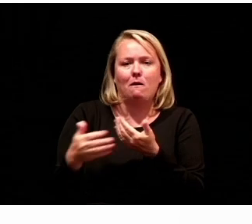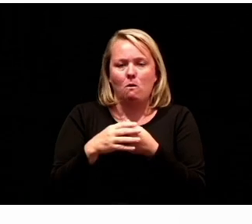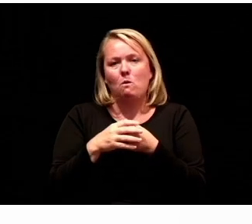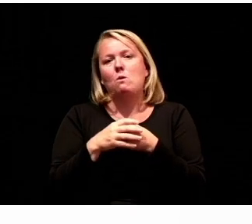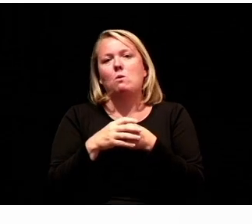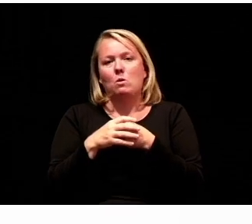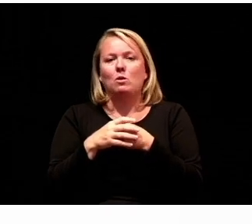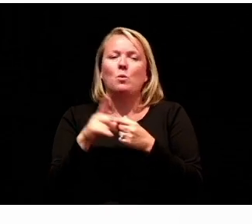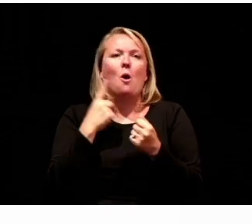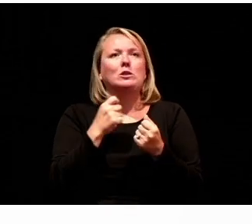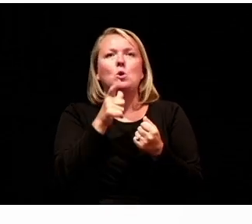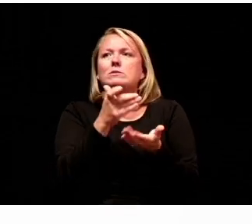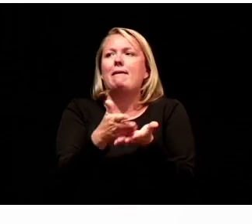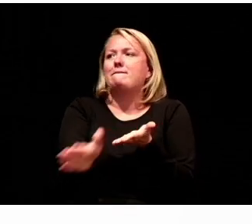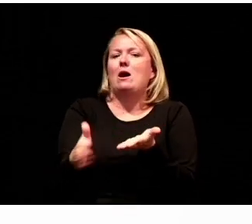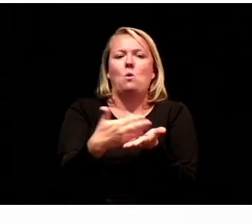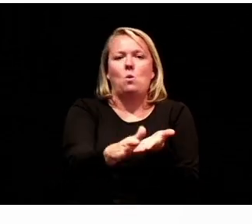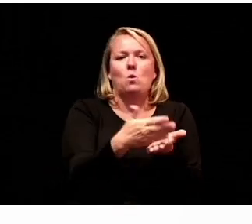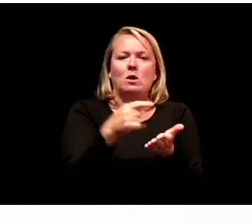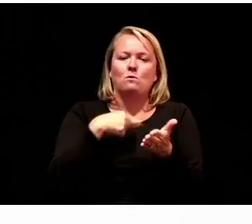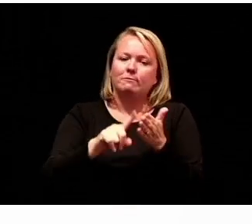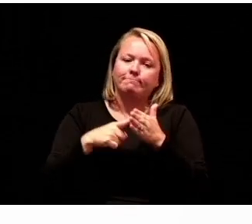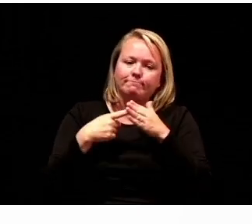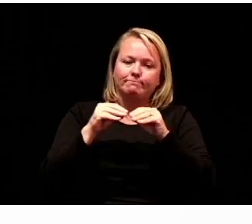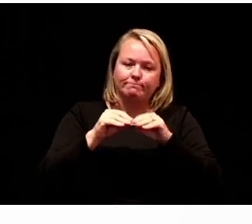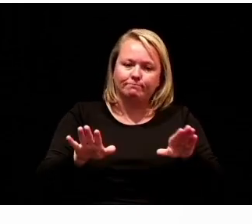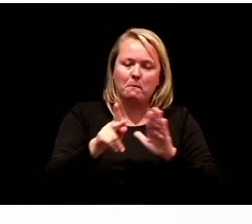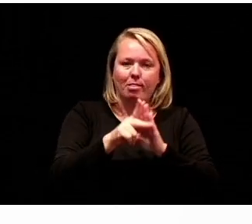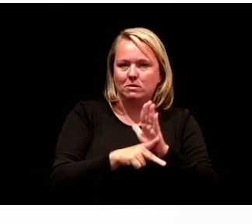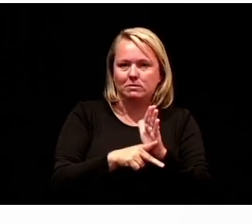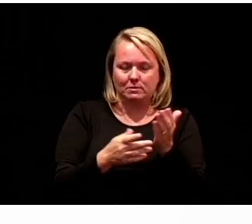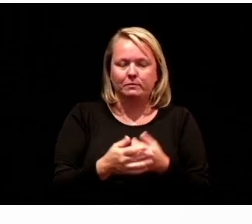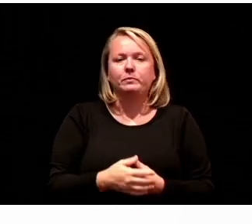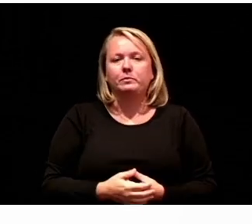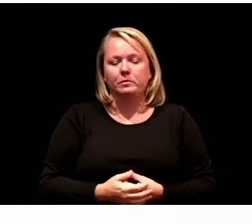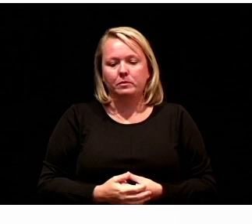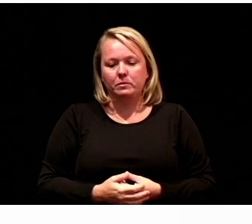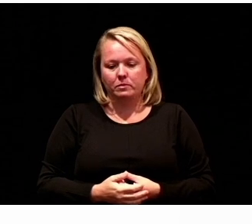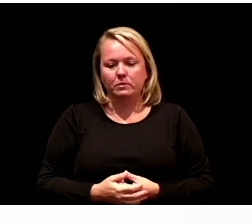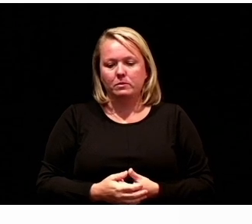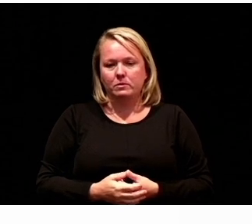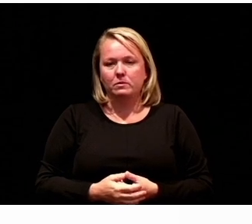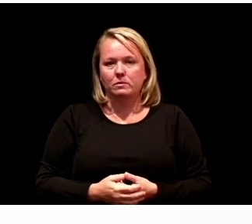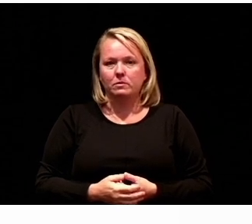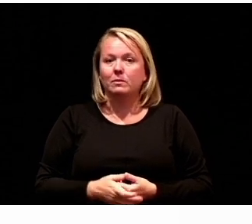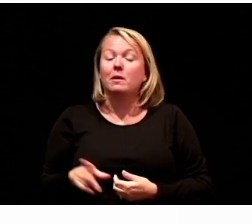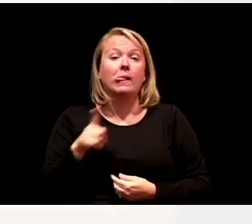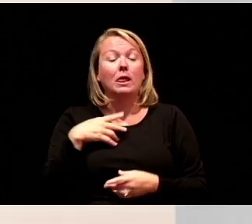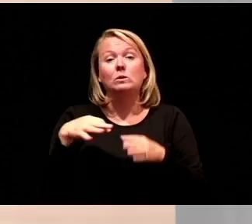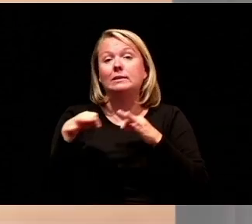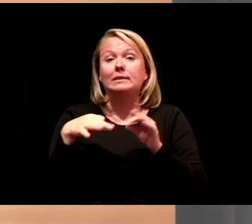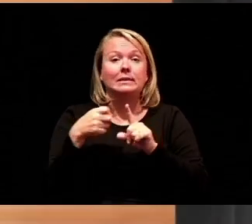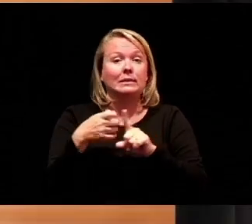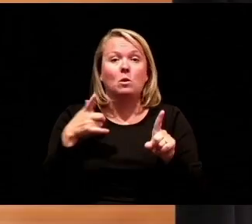impacted. So to wrap up, I do want to talk about some of the effective solutions that we can talk about. And there's a lot